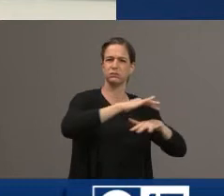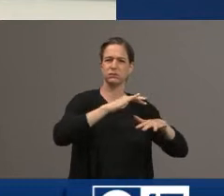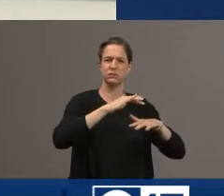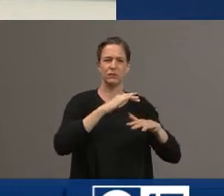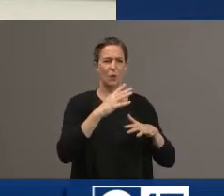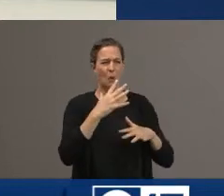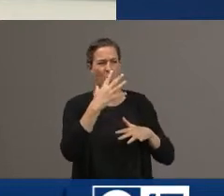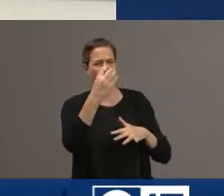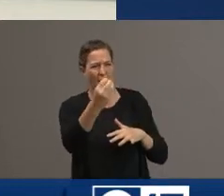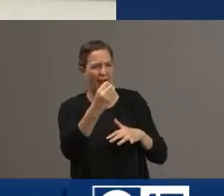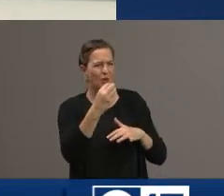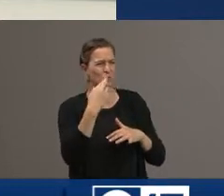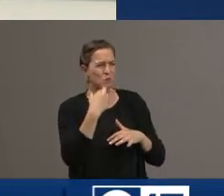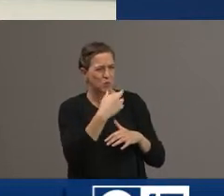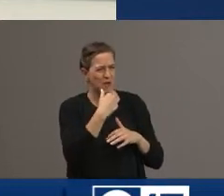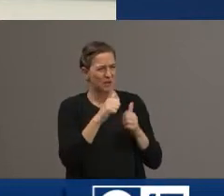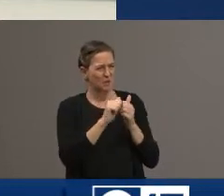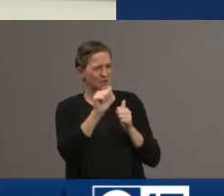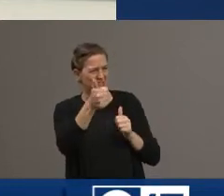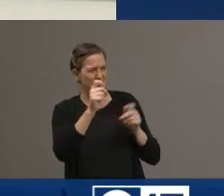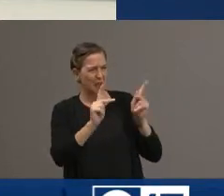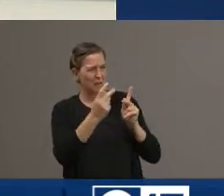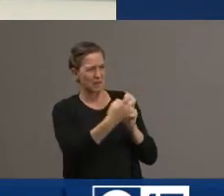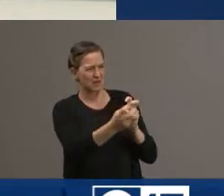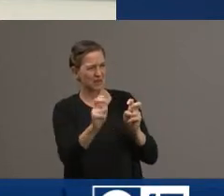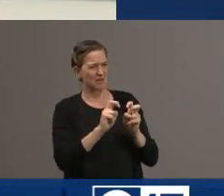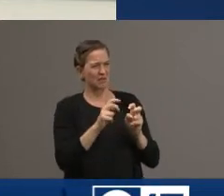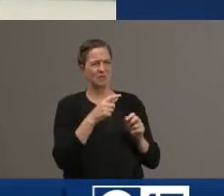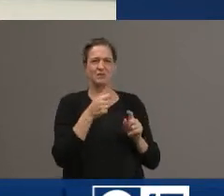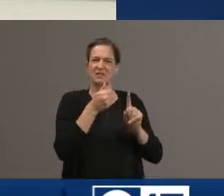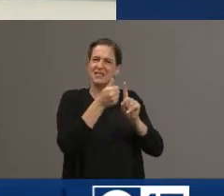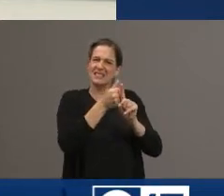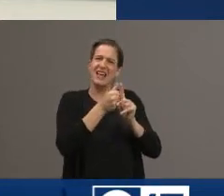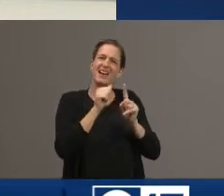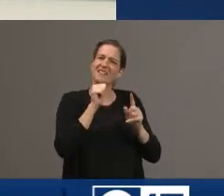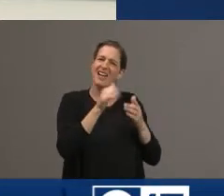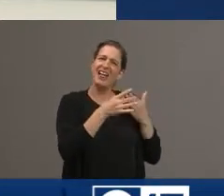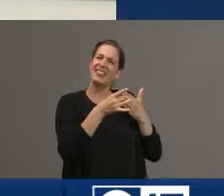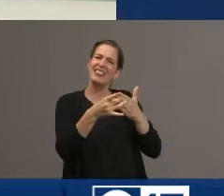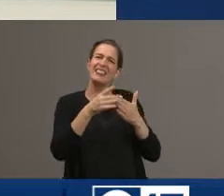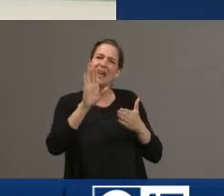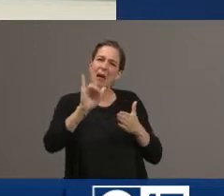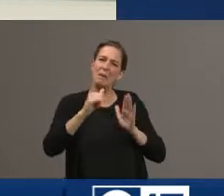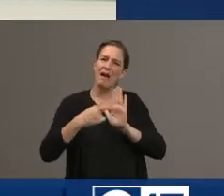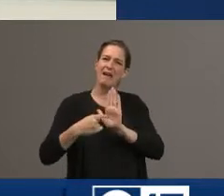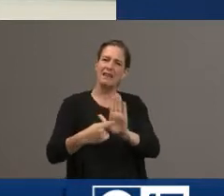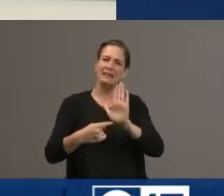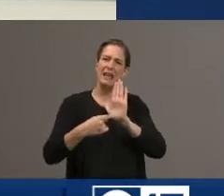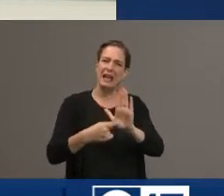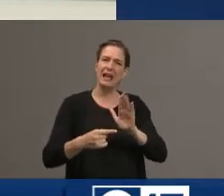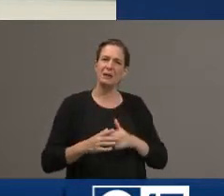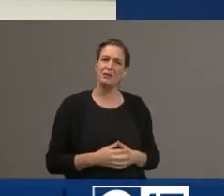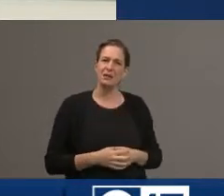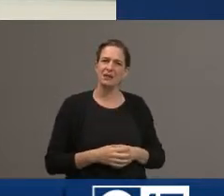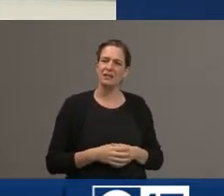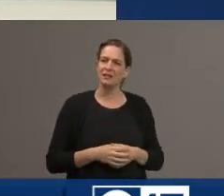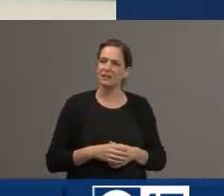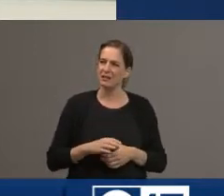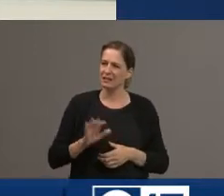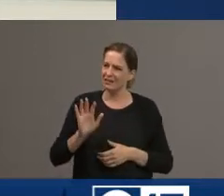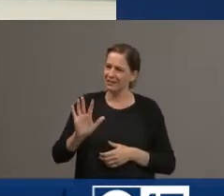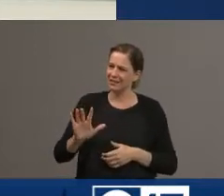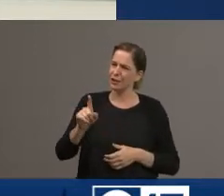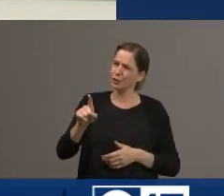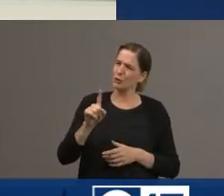by example? Well, first I want to say your reporting on my dinner is just